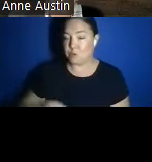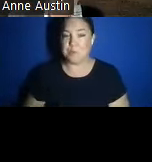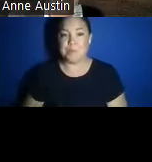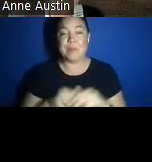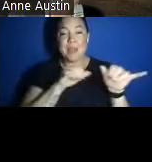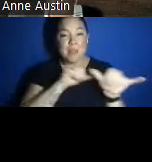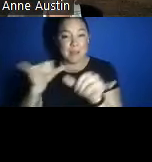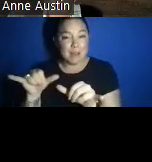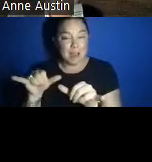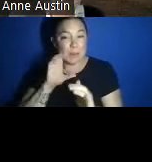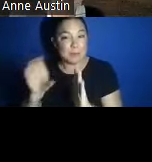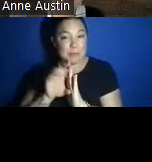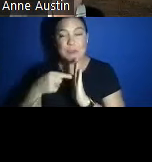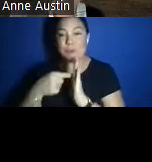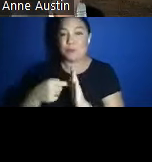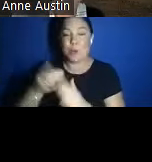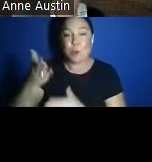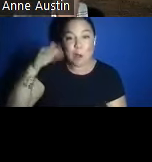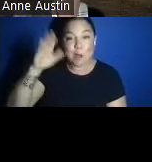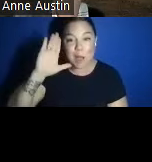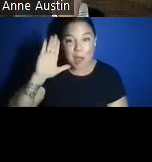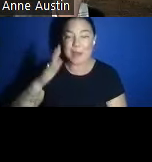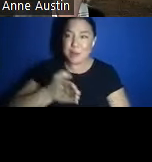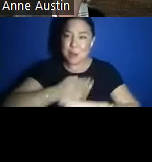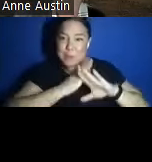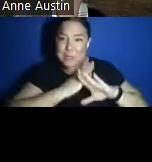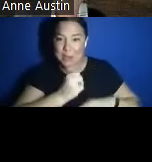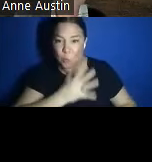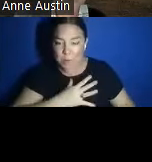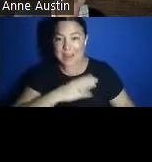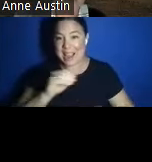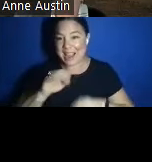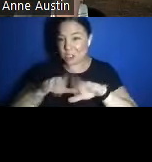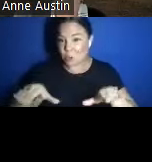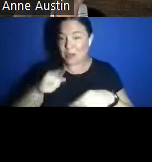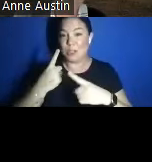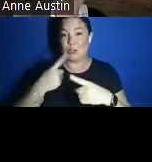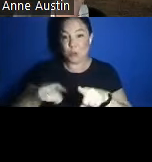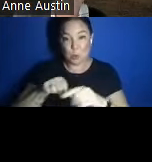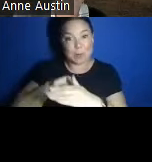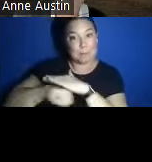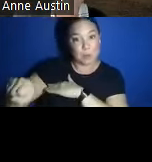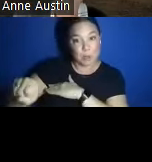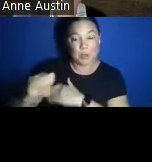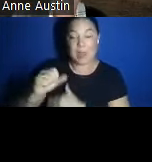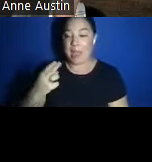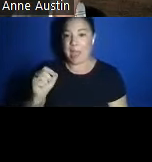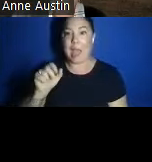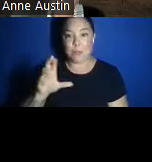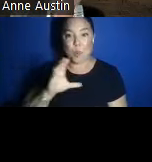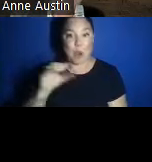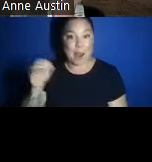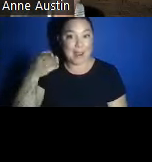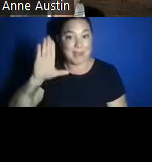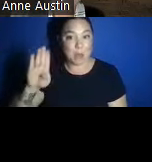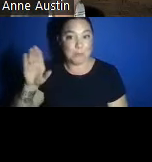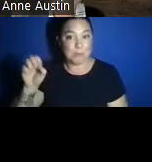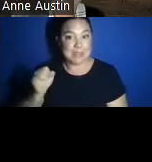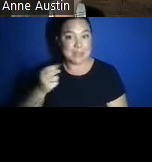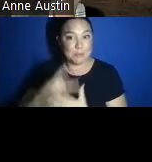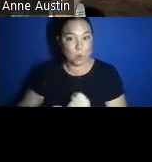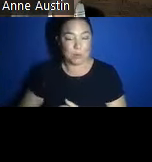depict divine beings that protect women and children in childbirth, including Hathor and the god Bes. And within this, they